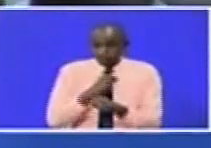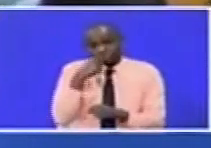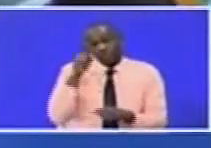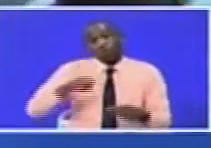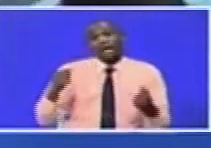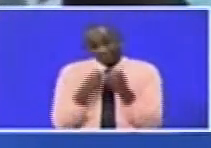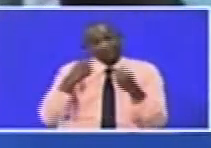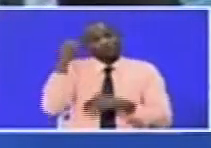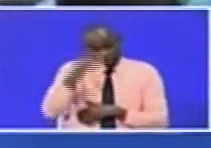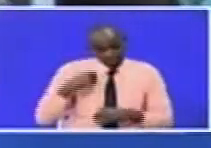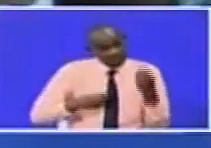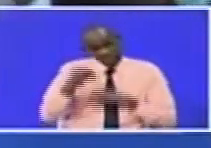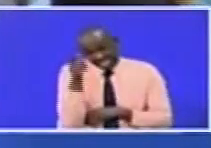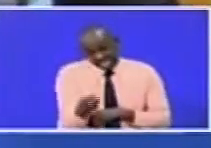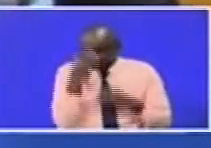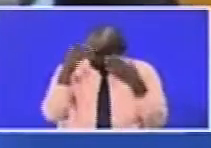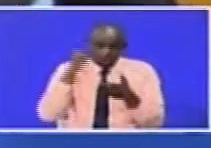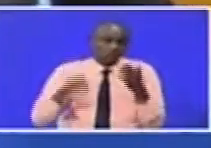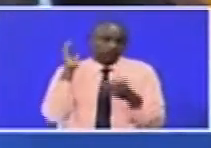happen if they stop us to continue.